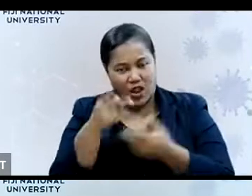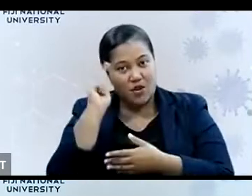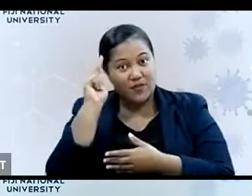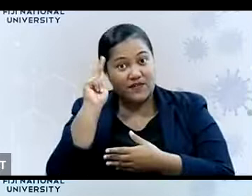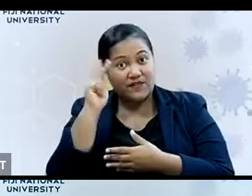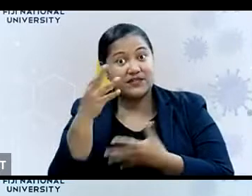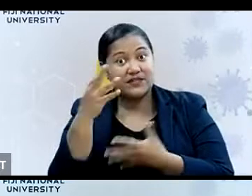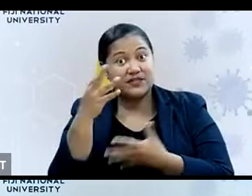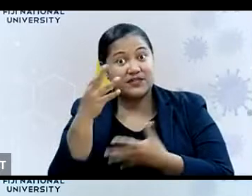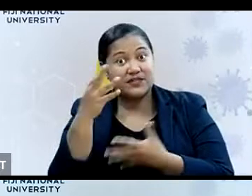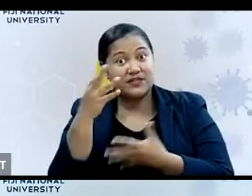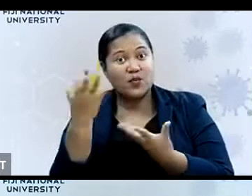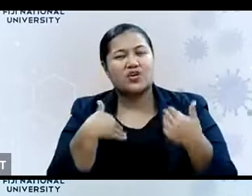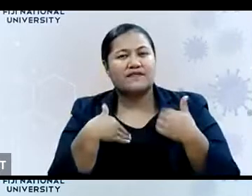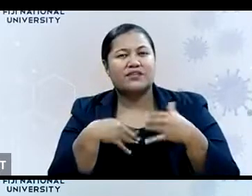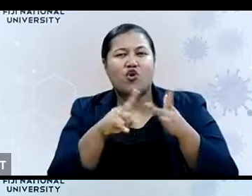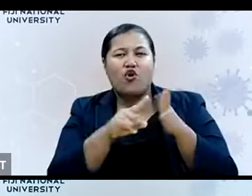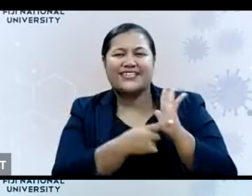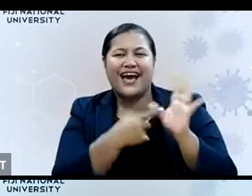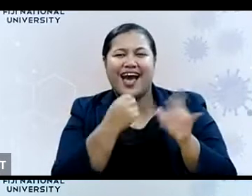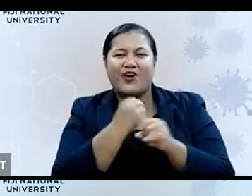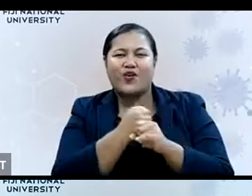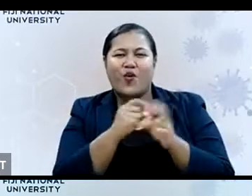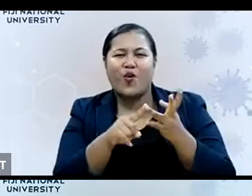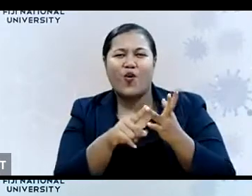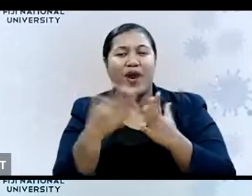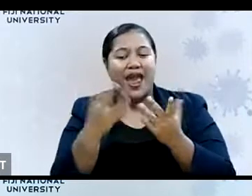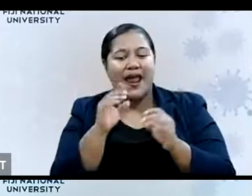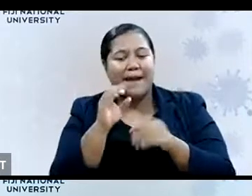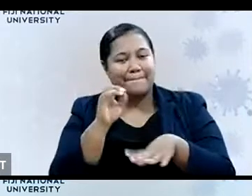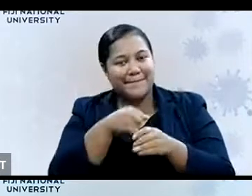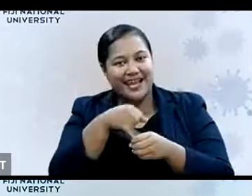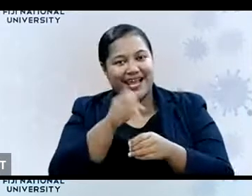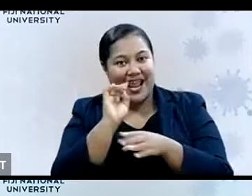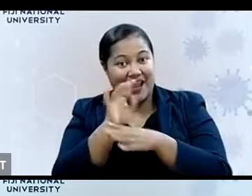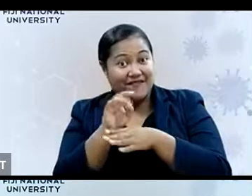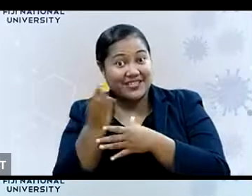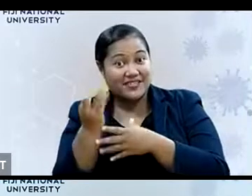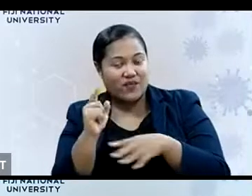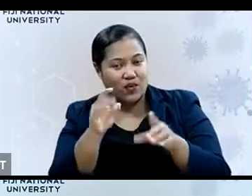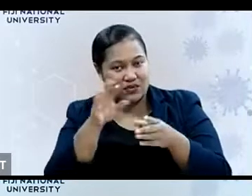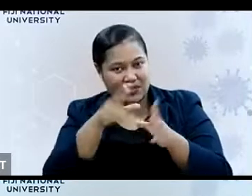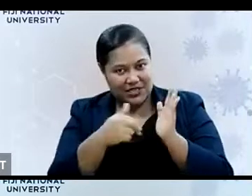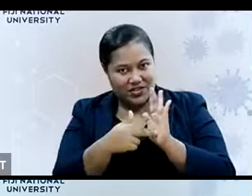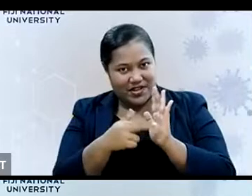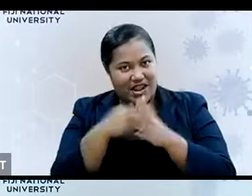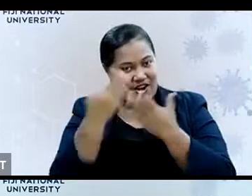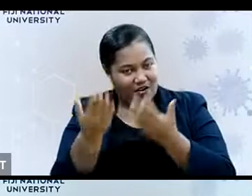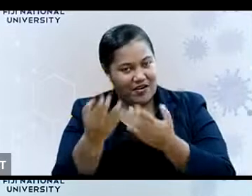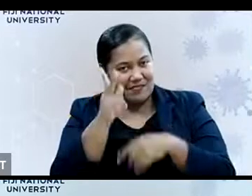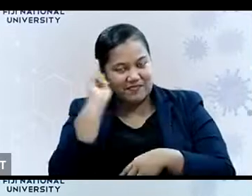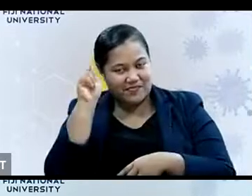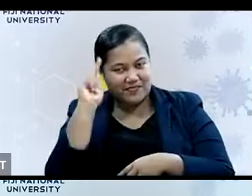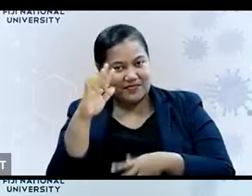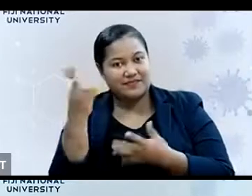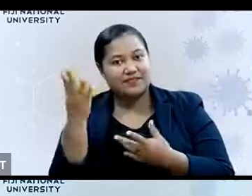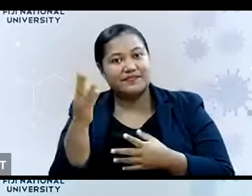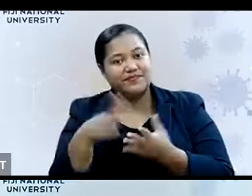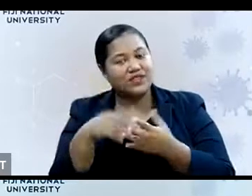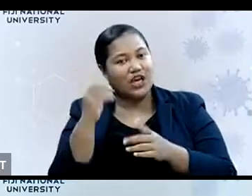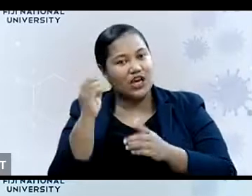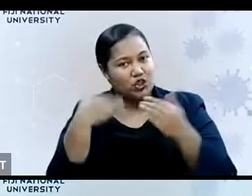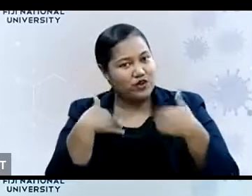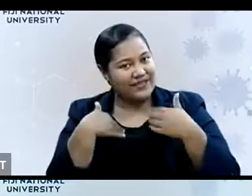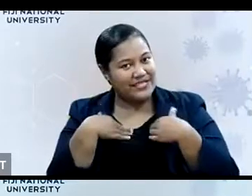at University of Otago, a medical advisor for New Zealand's IMAC, and an honorary professor at the University of Auckland. We also